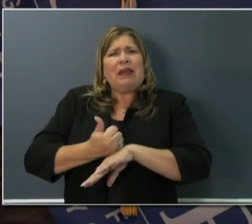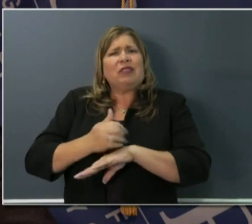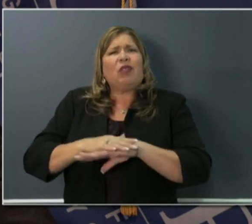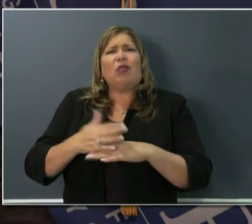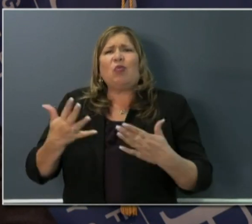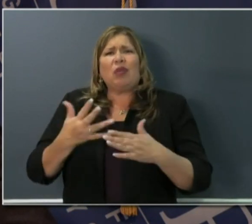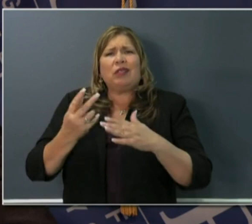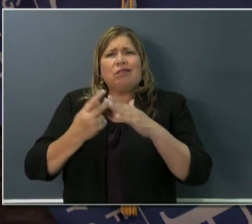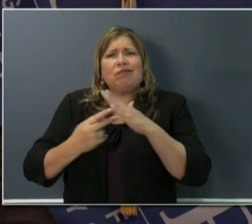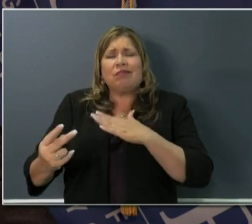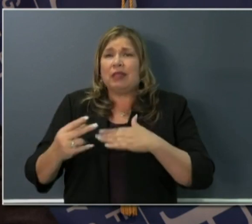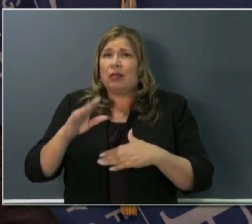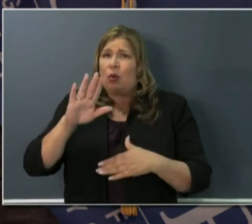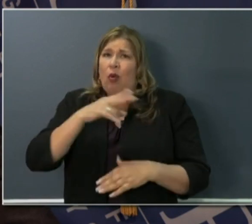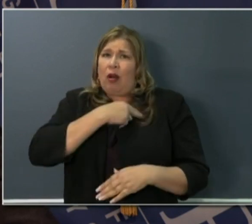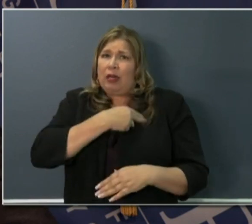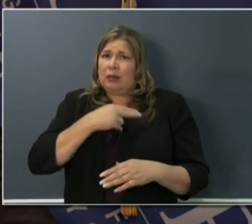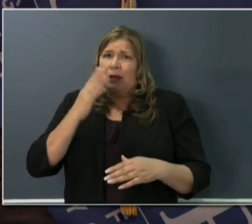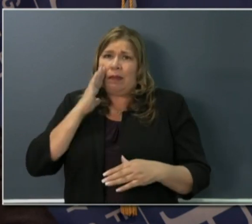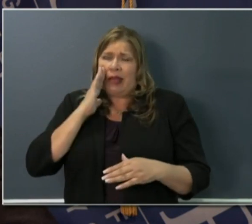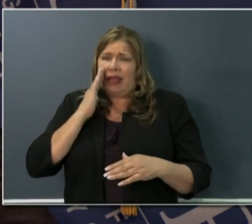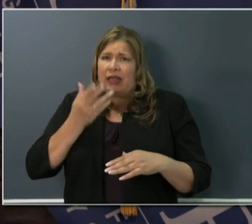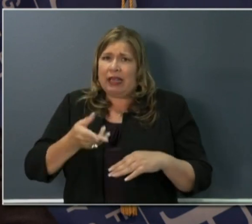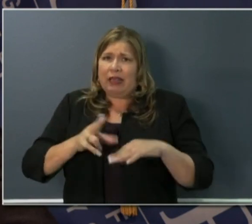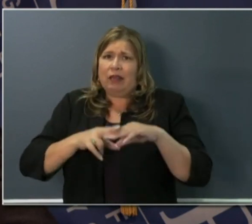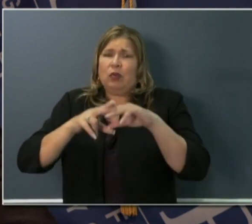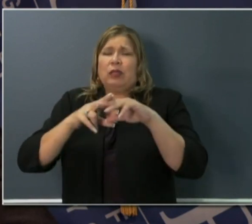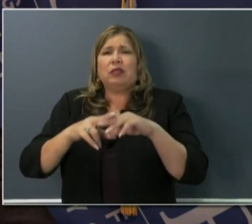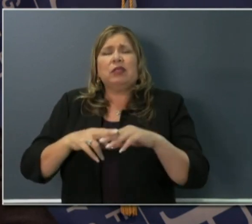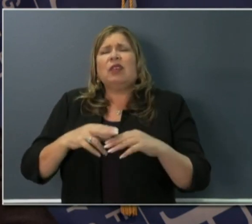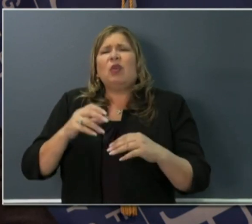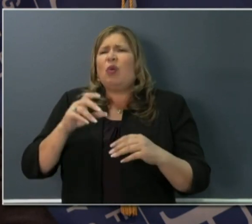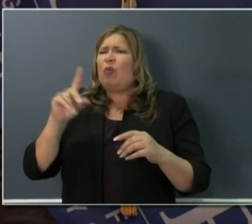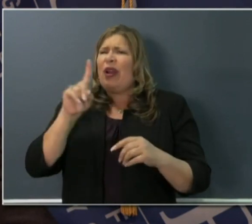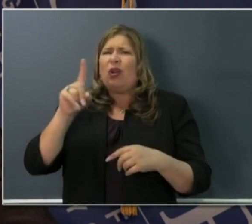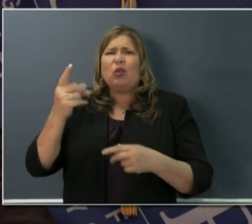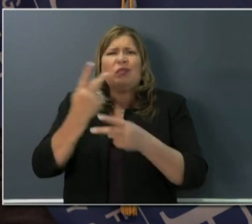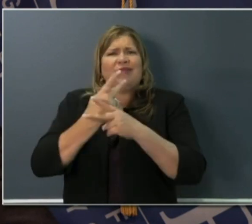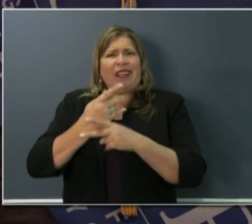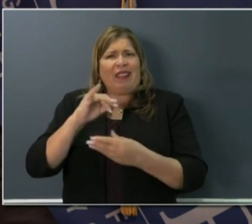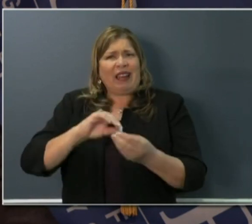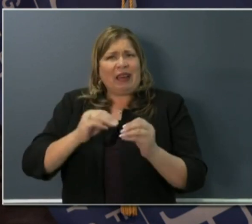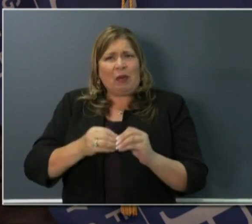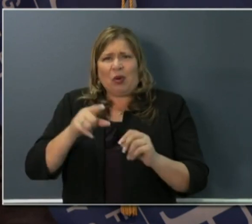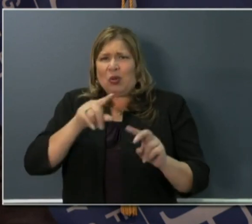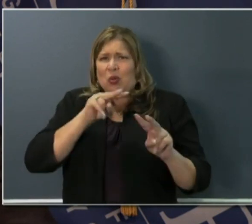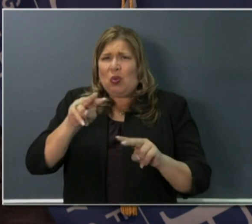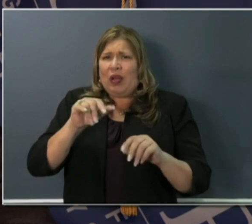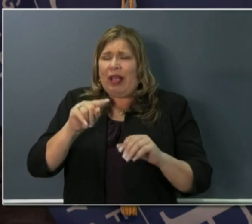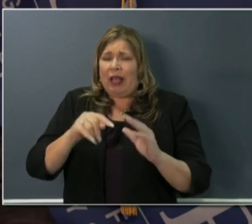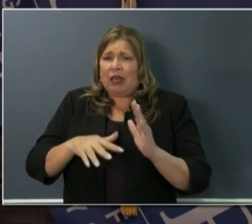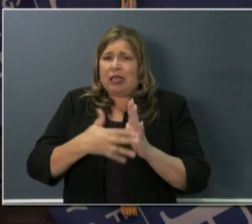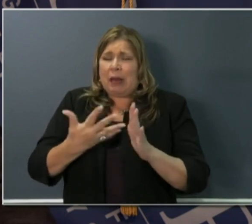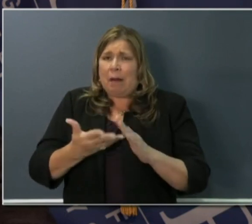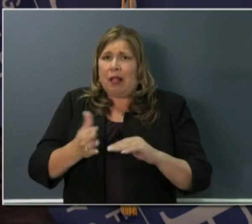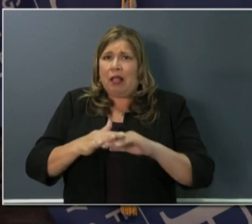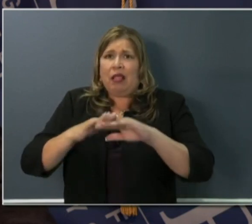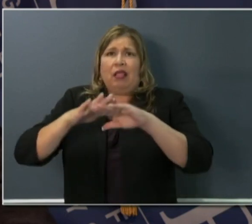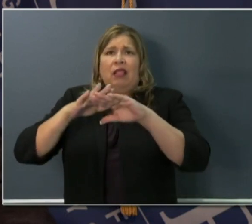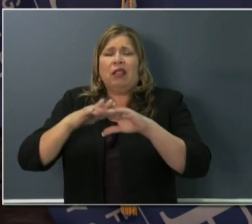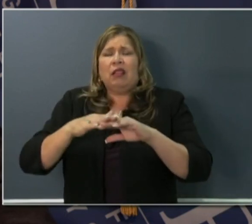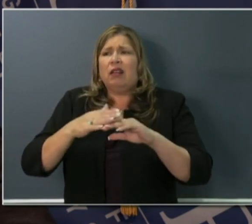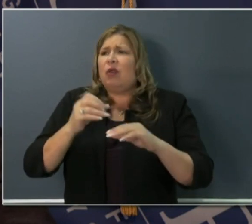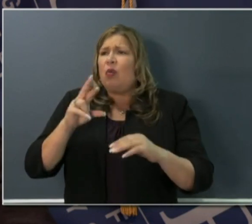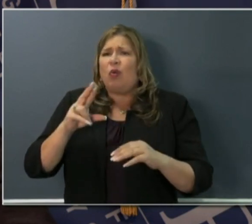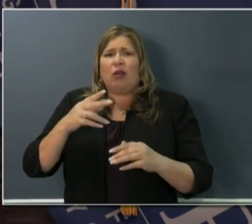doubled hospital beds. Are you looking at doubling rates? Are you looking at how many positives we have percentage-wise? What